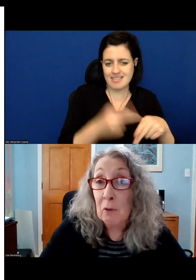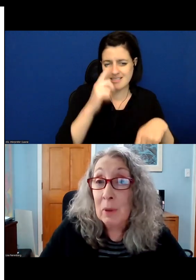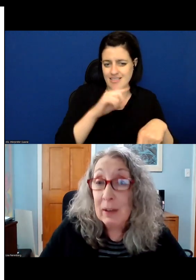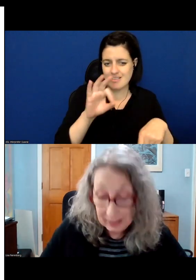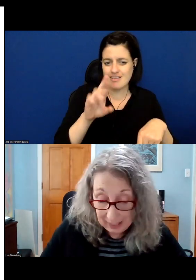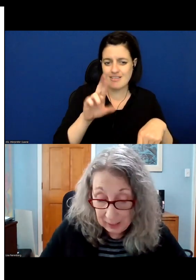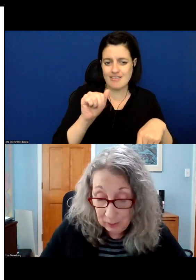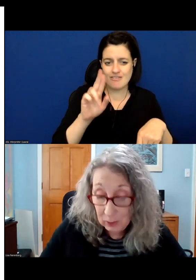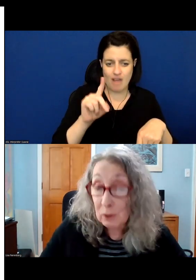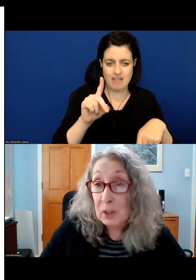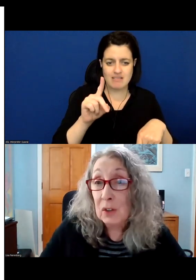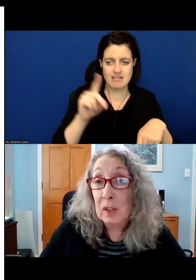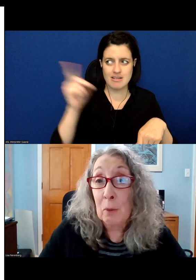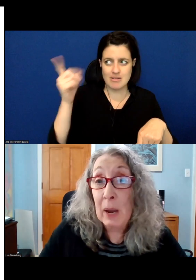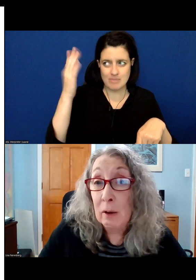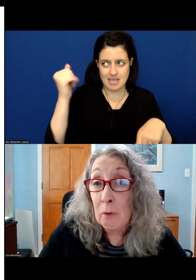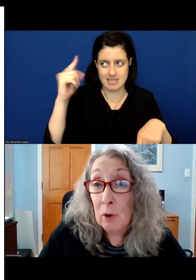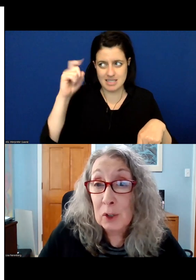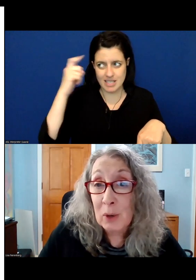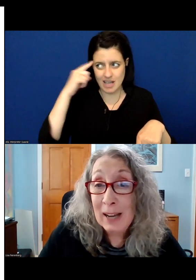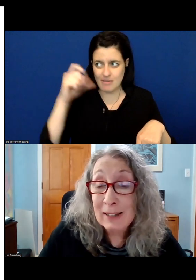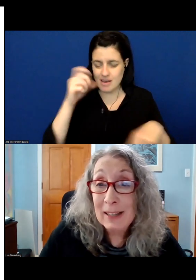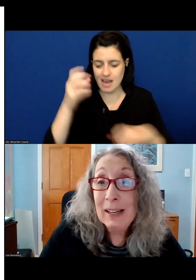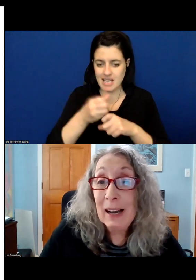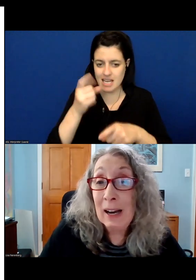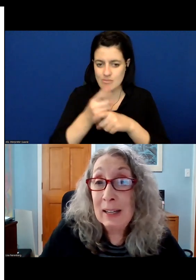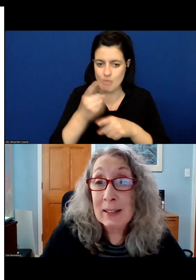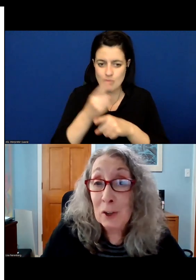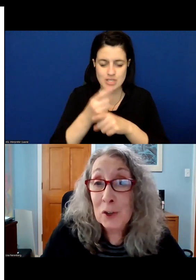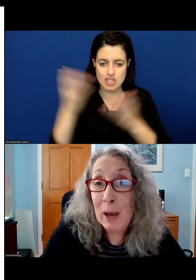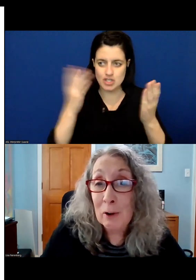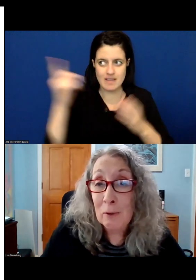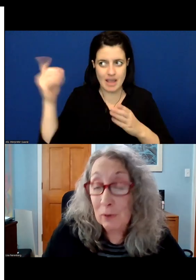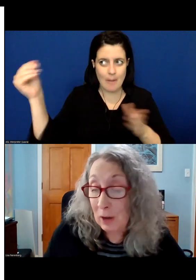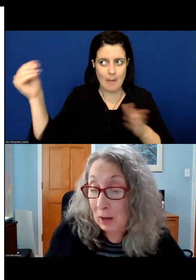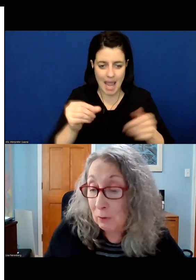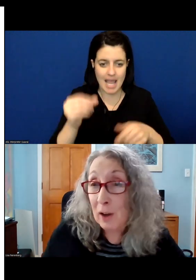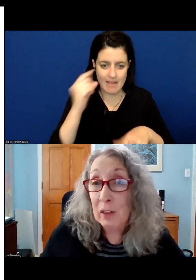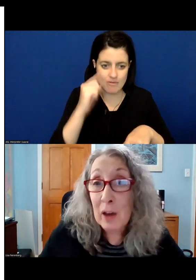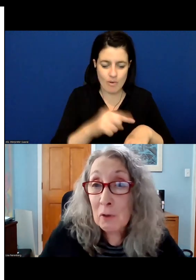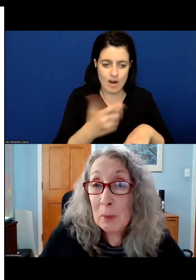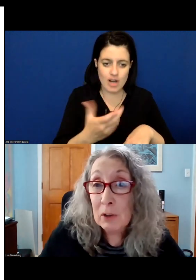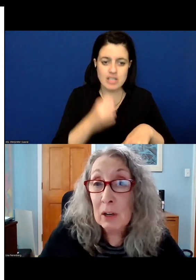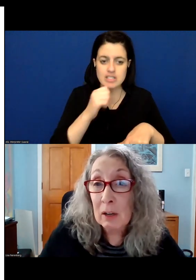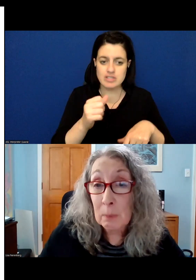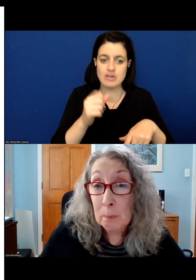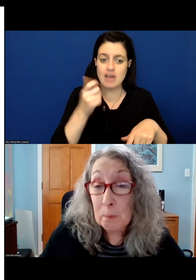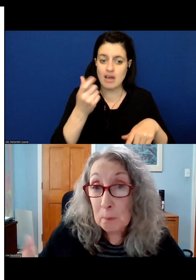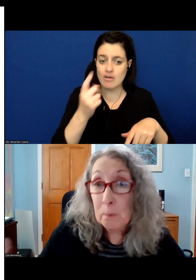because the government isn't getting the services that they're paying for. So it's not just a matter of defrauding the